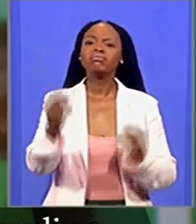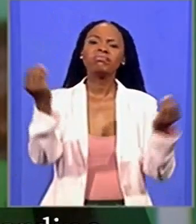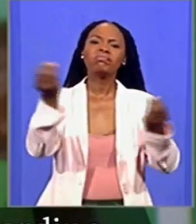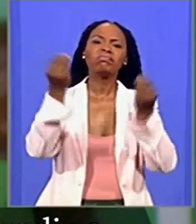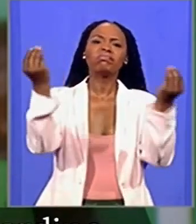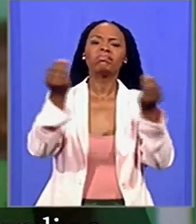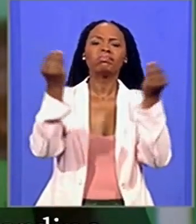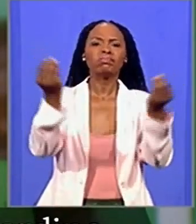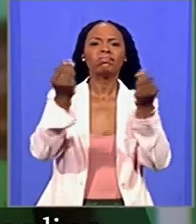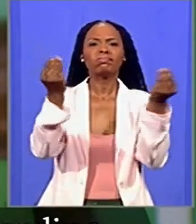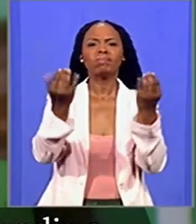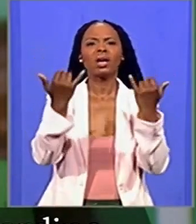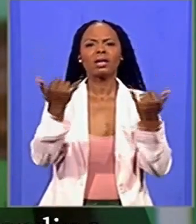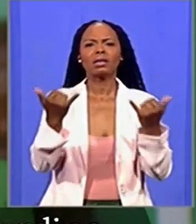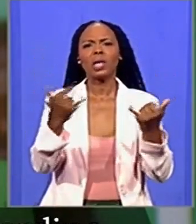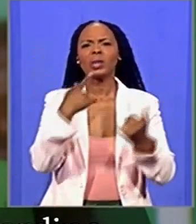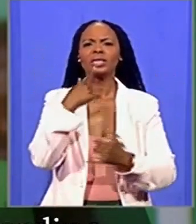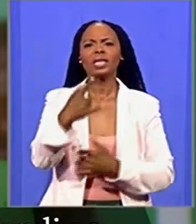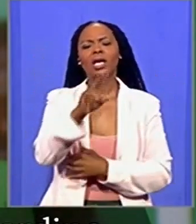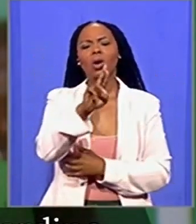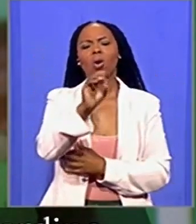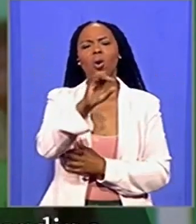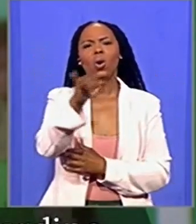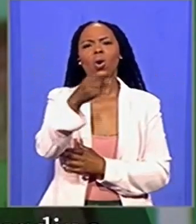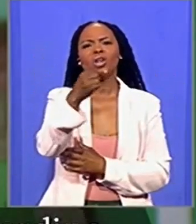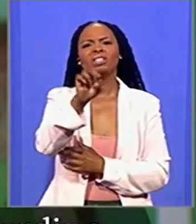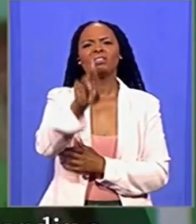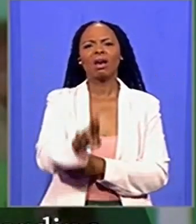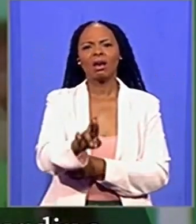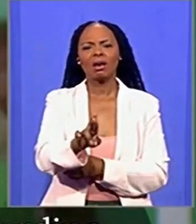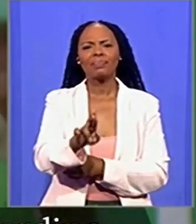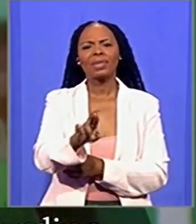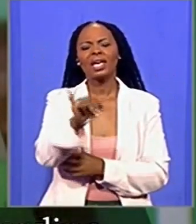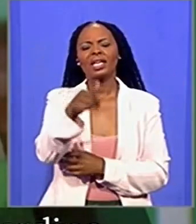odumileyo overnight bathi ngu Roger Jardine.